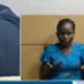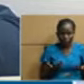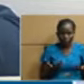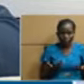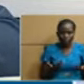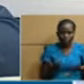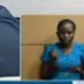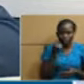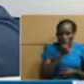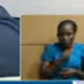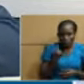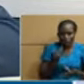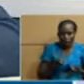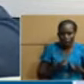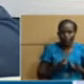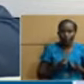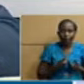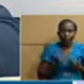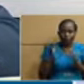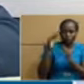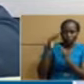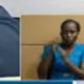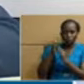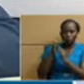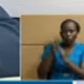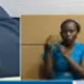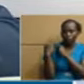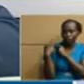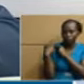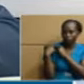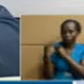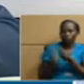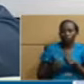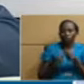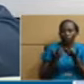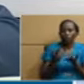who has the primary responsibility to provide social protection to the society.